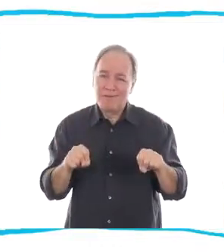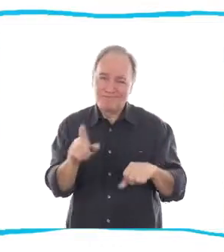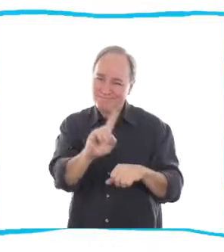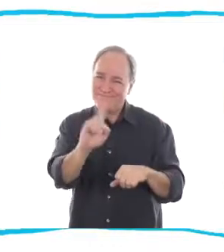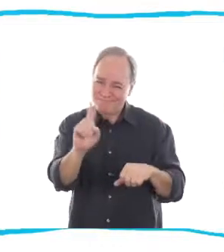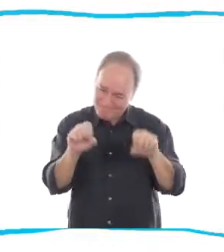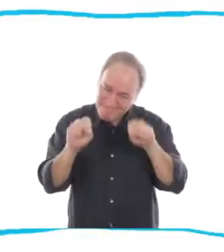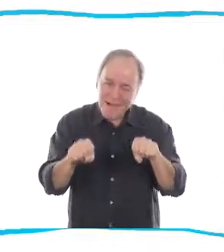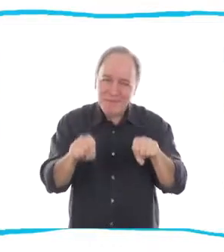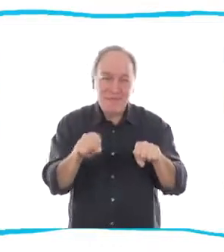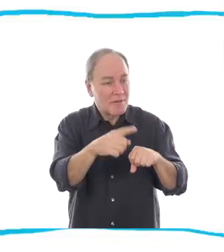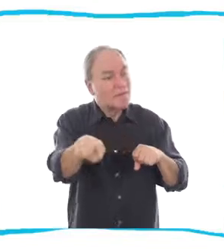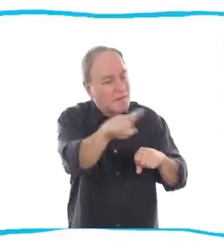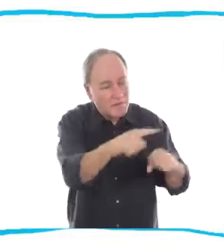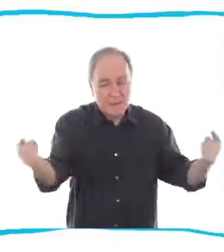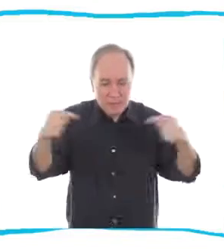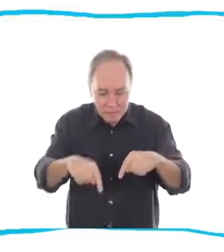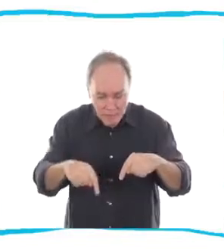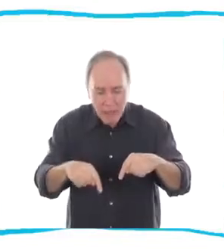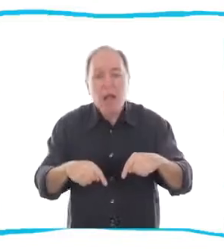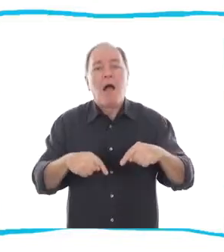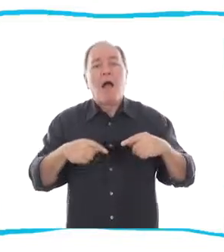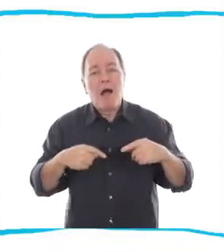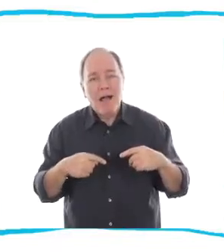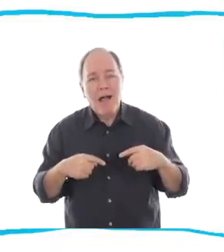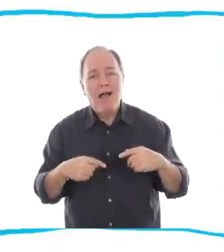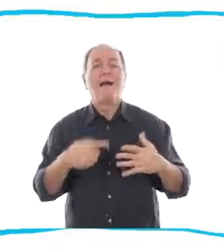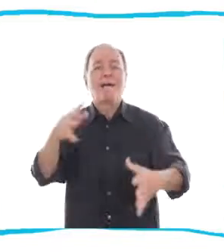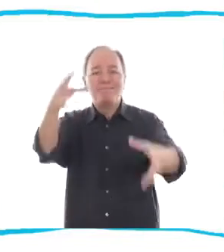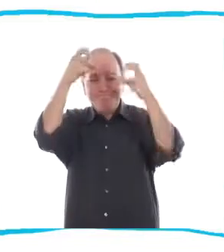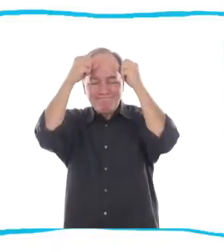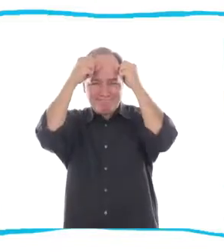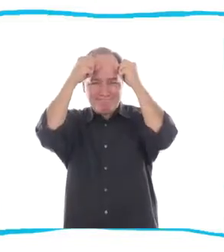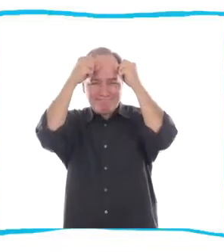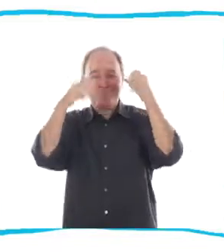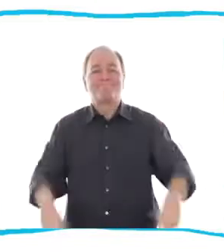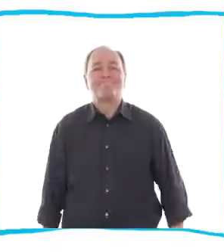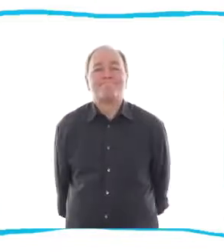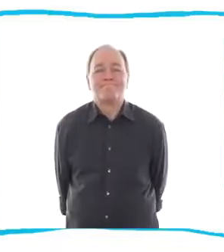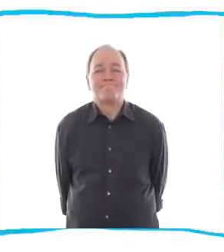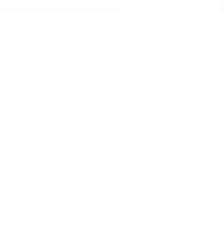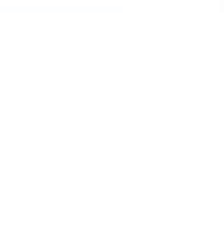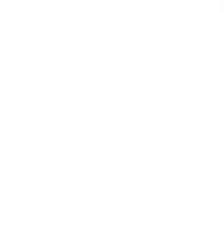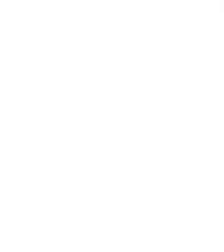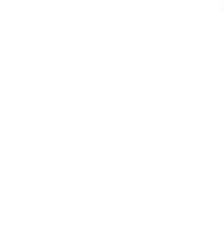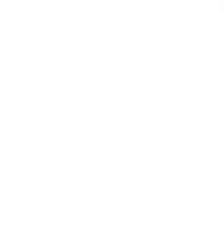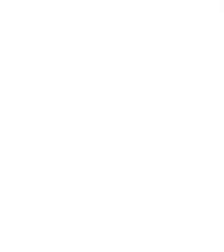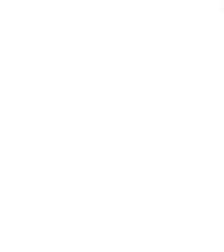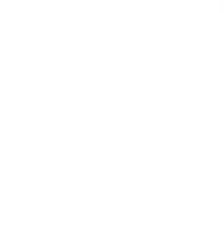inclusive and accessible meeting, but it makes a world of a difference to those that attend and benefit from it.